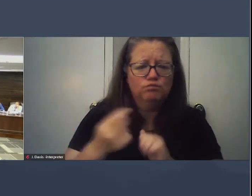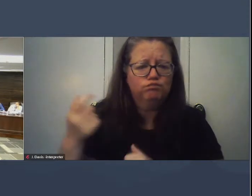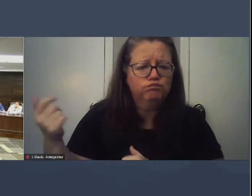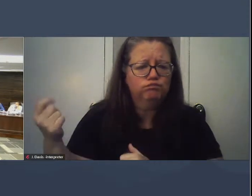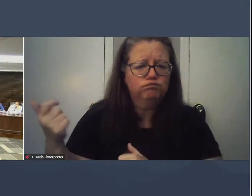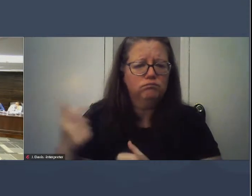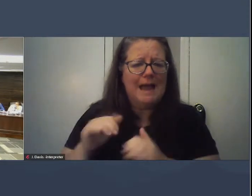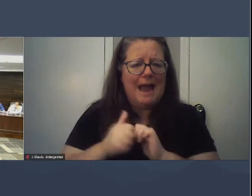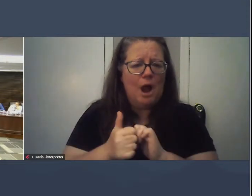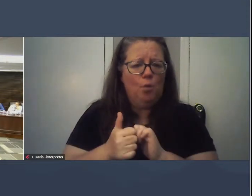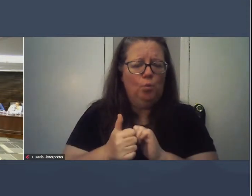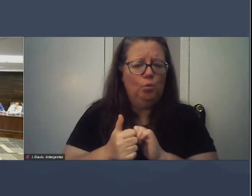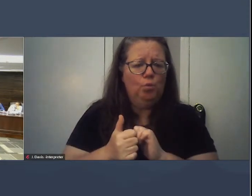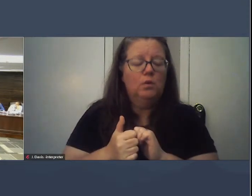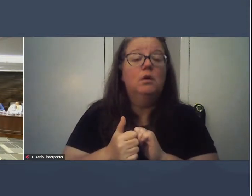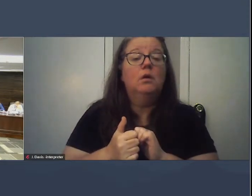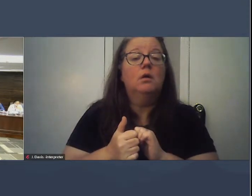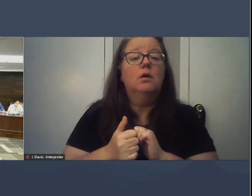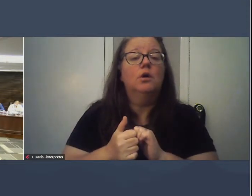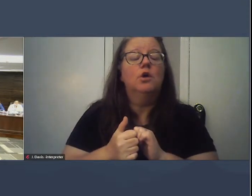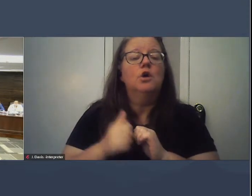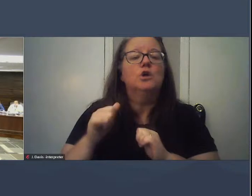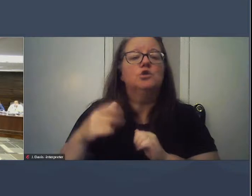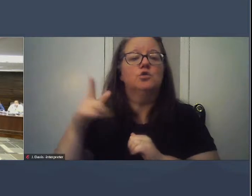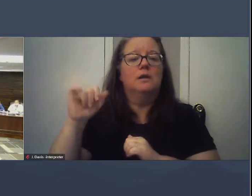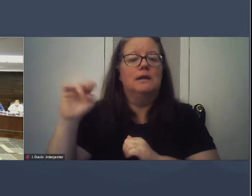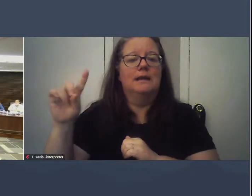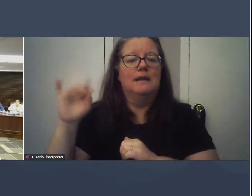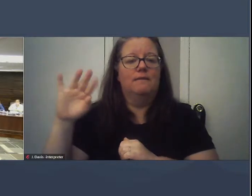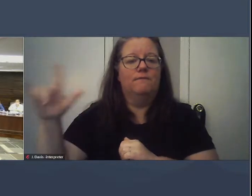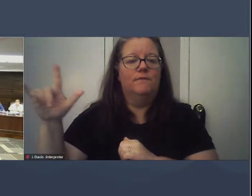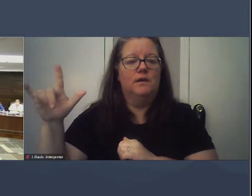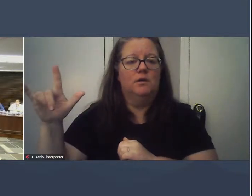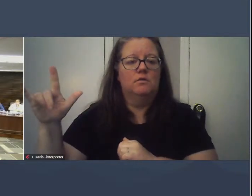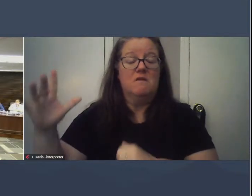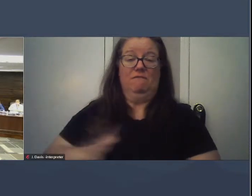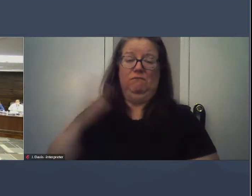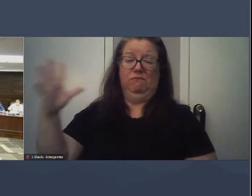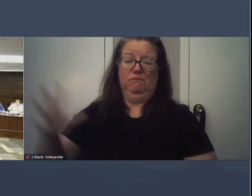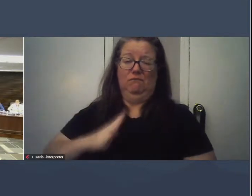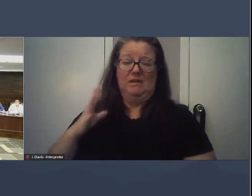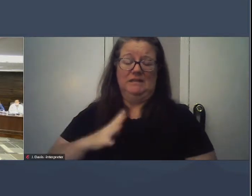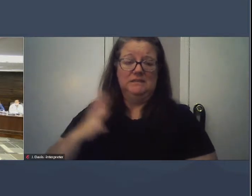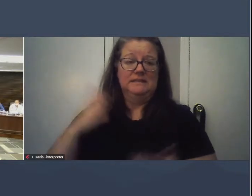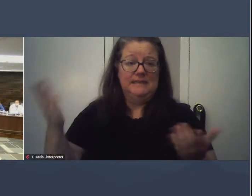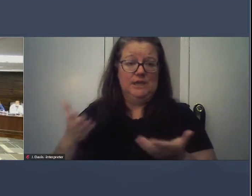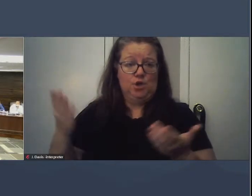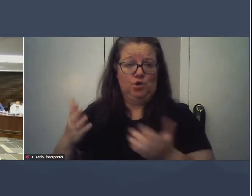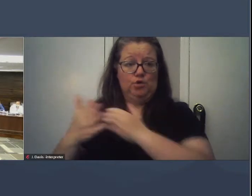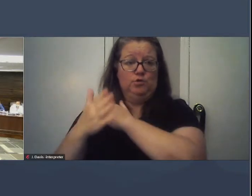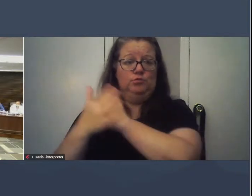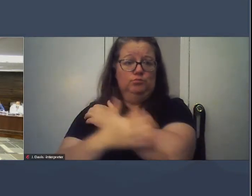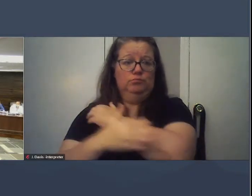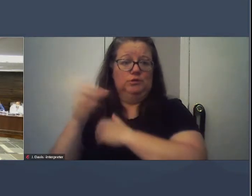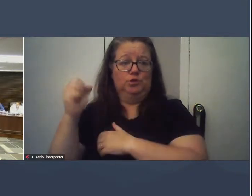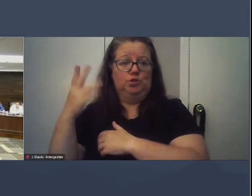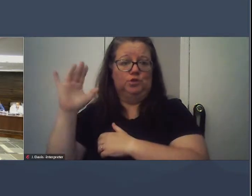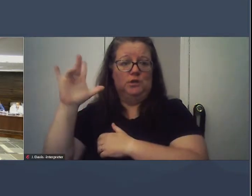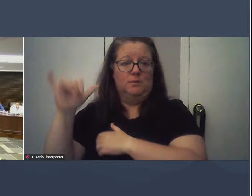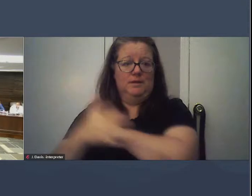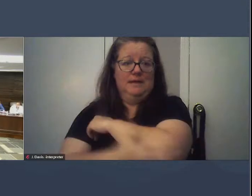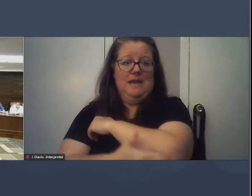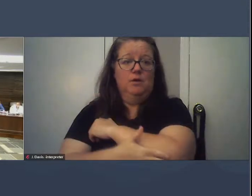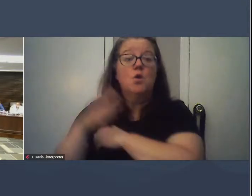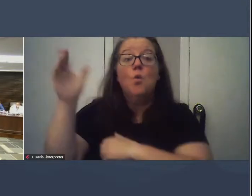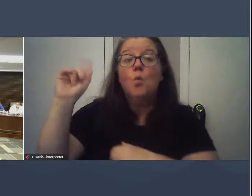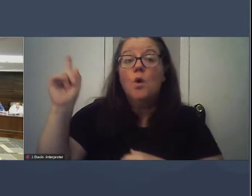a permitted landfill, state-of-the-art landfill, here in Shelby County. Where?